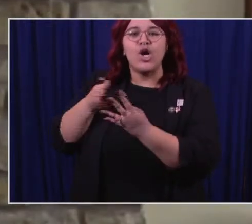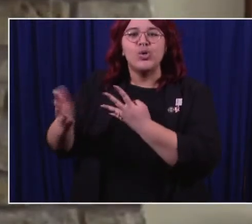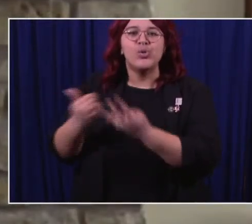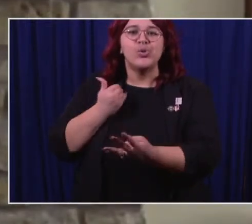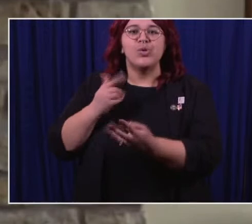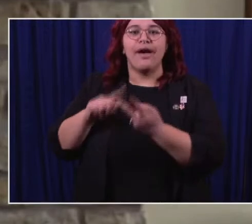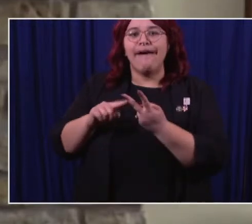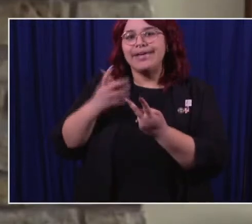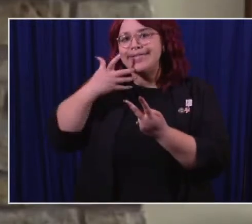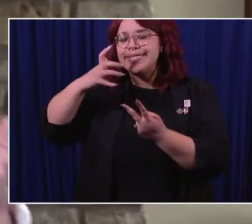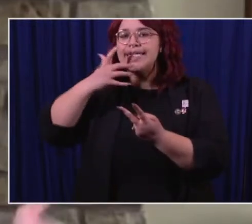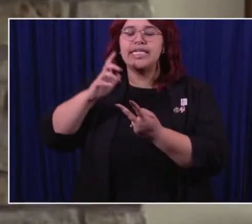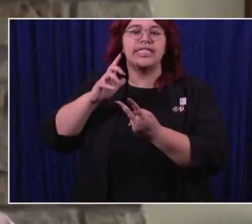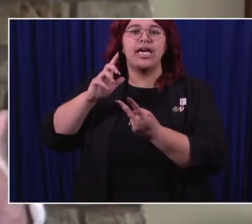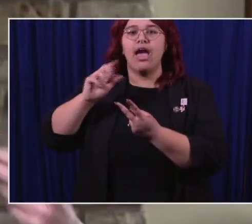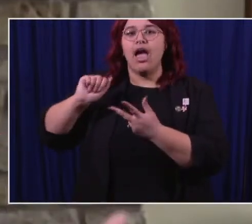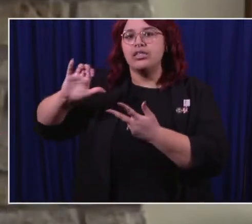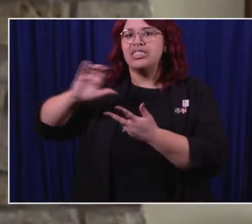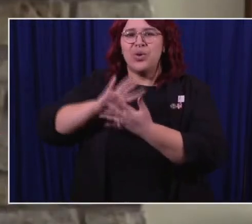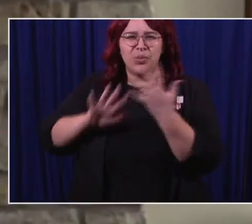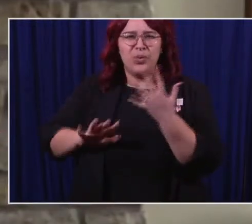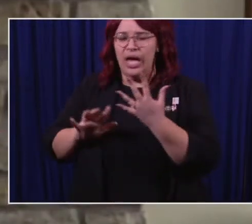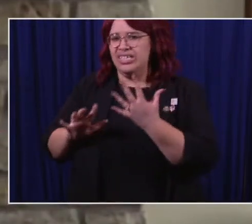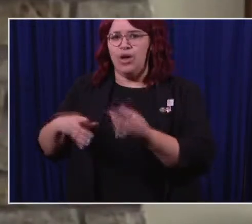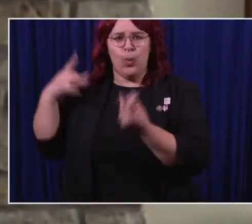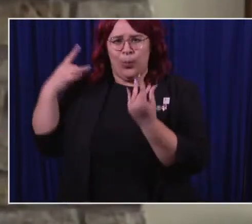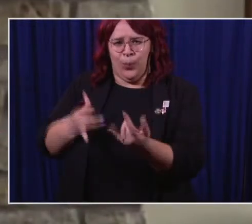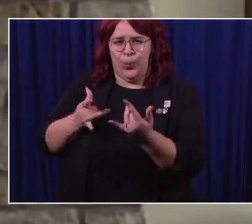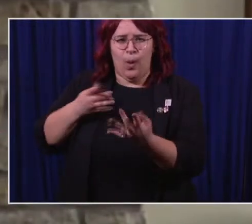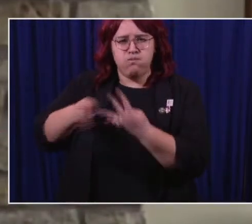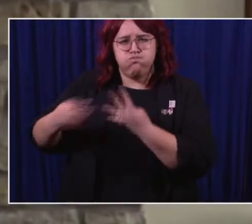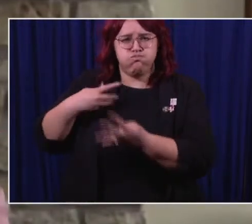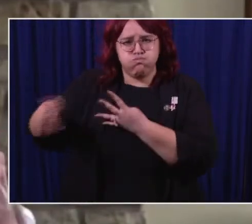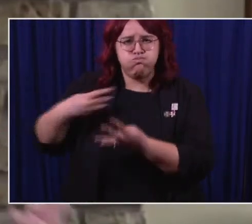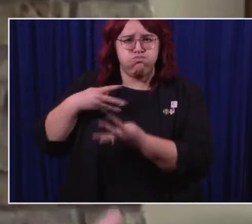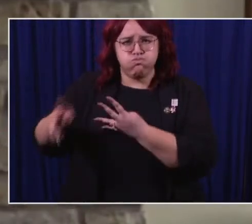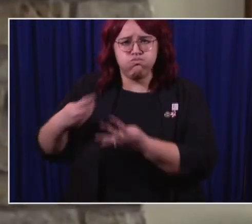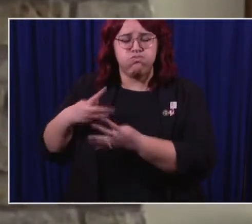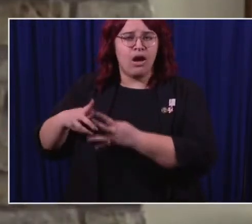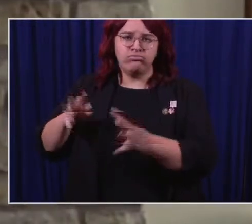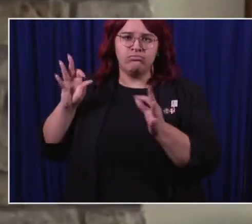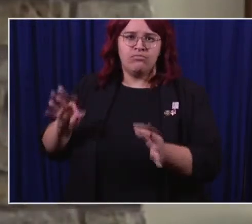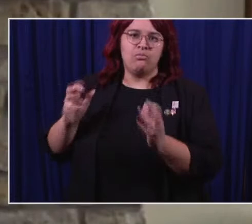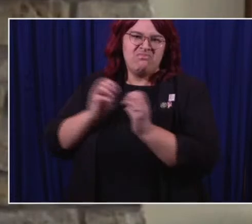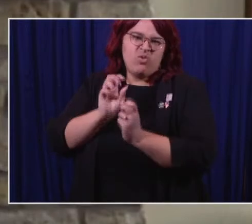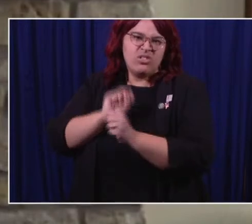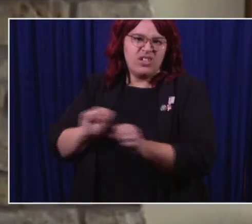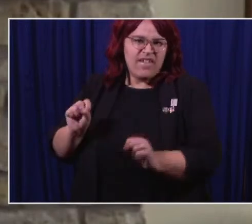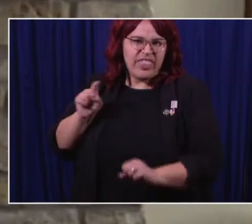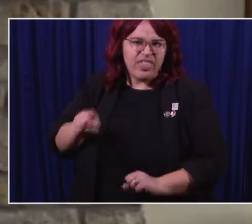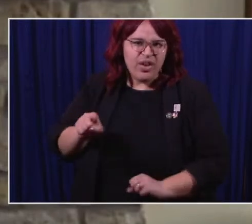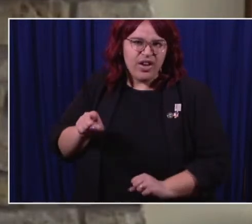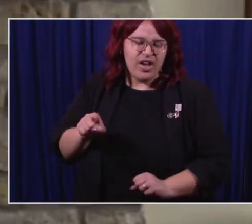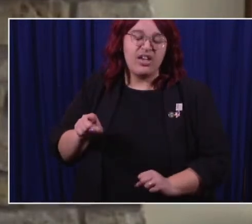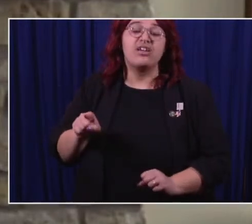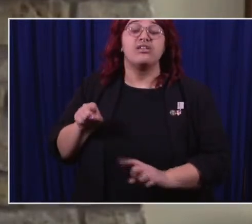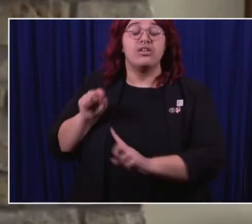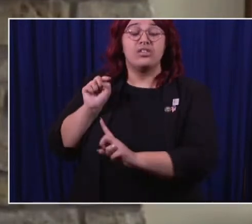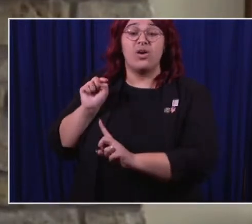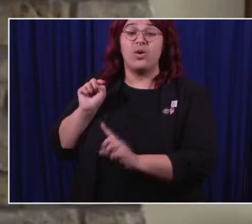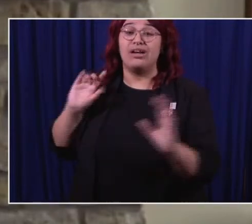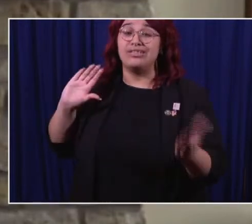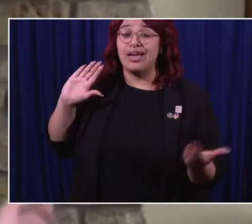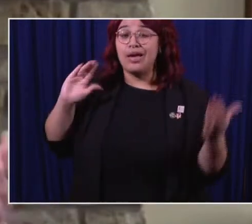where the circulation is fairly fast in and out. Filters are there. I mean, that's a very different situation